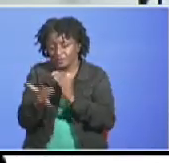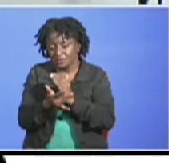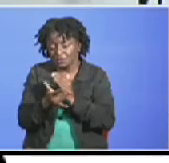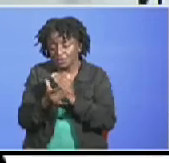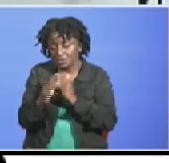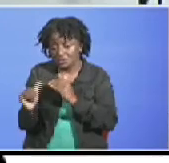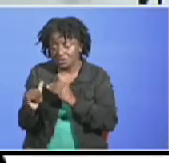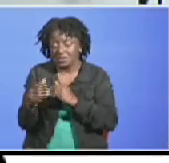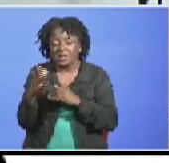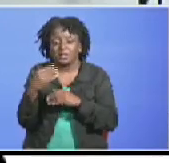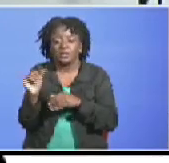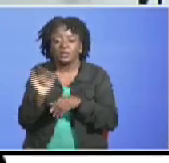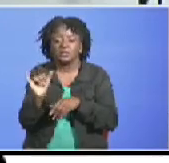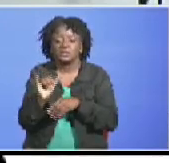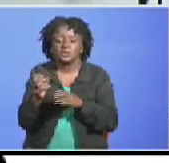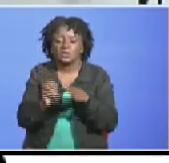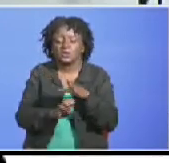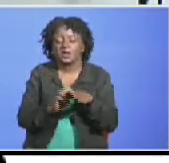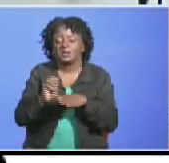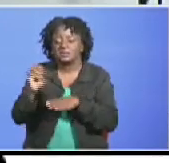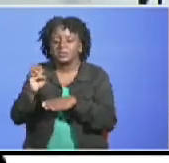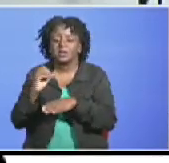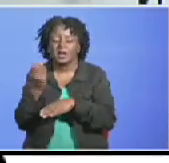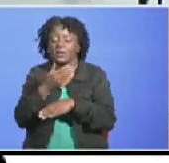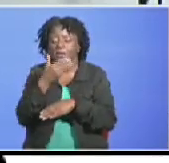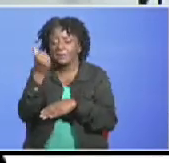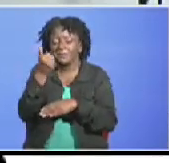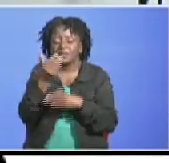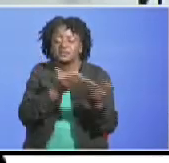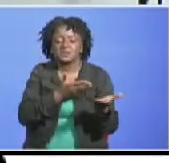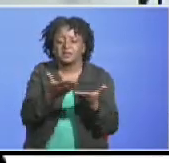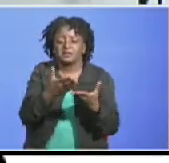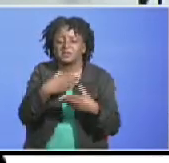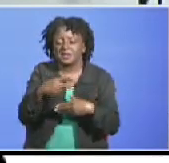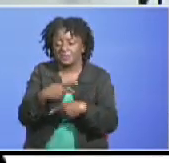in, but we're also able to export our best services and our products overseas as well.